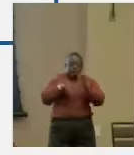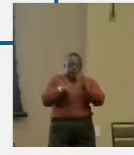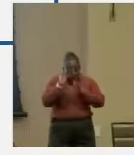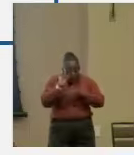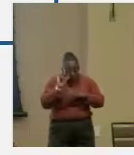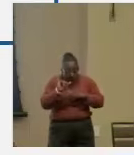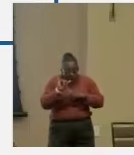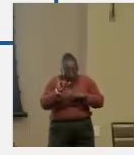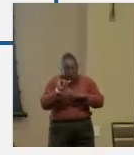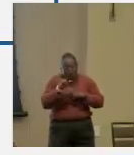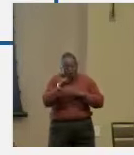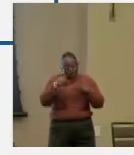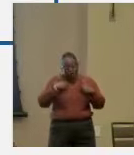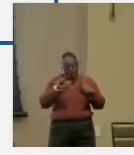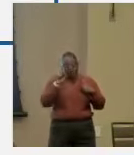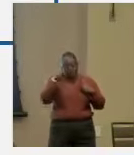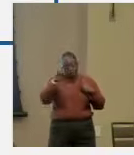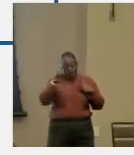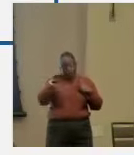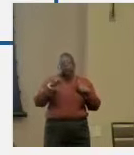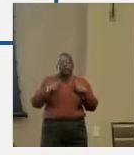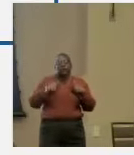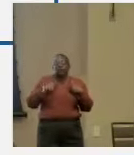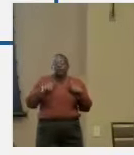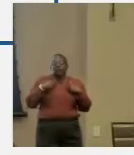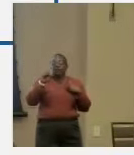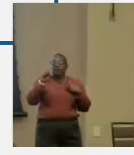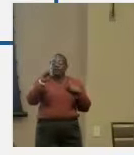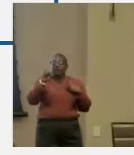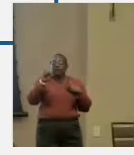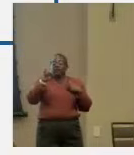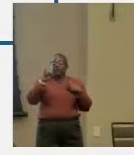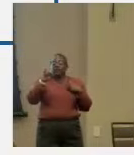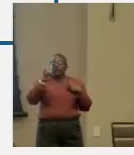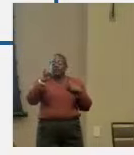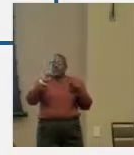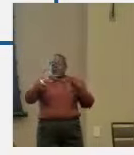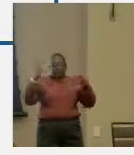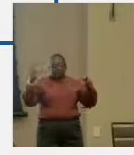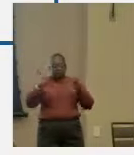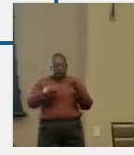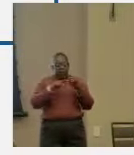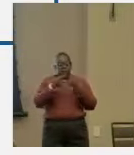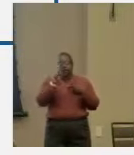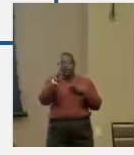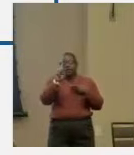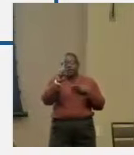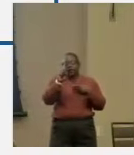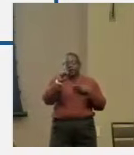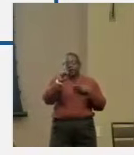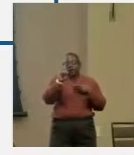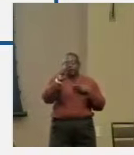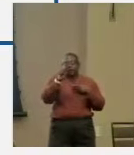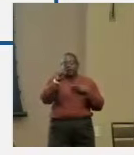specificity of lupus. So if you have anti-DNA and anti-Smith and EC4D